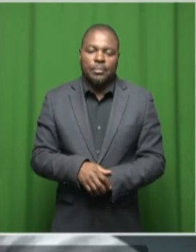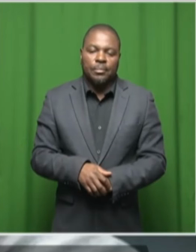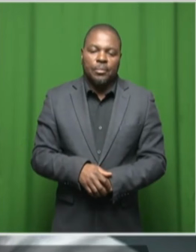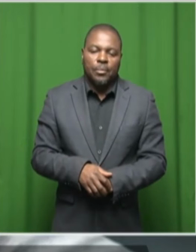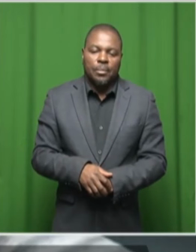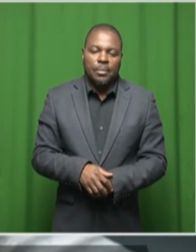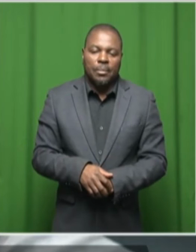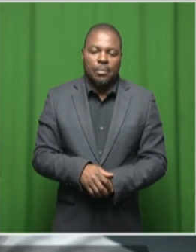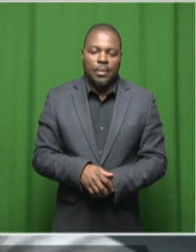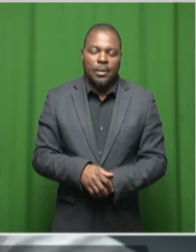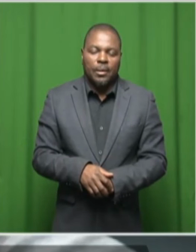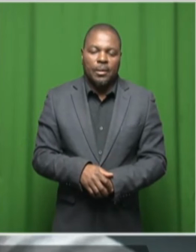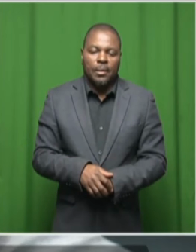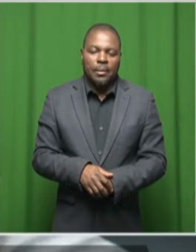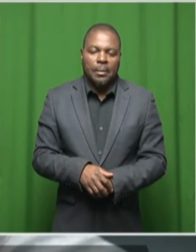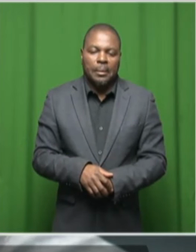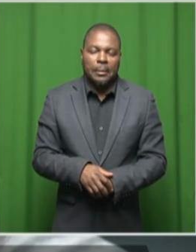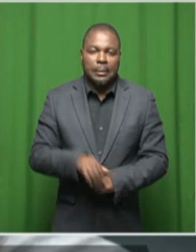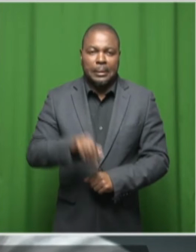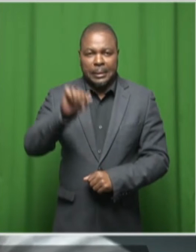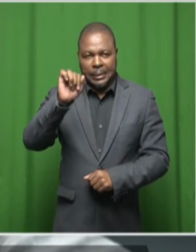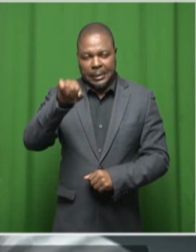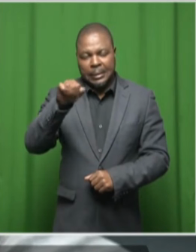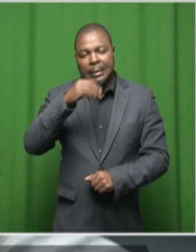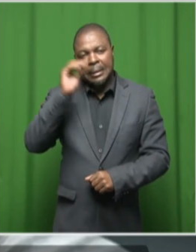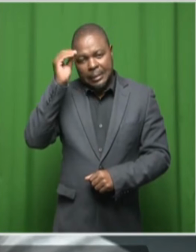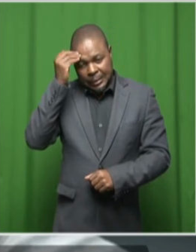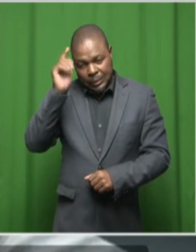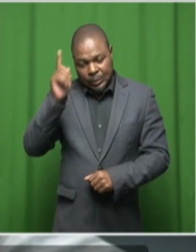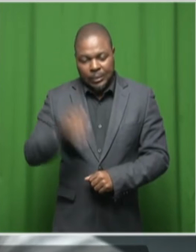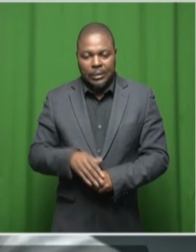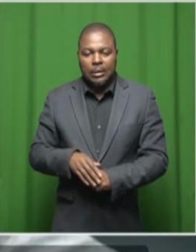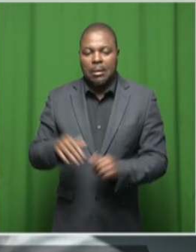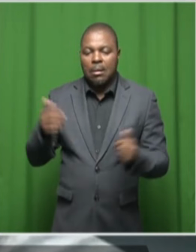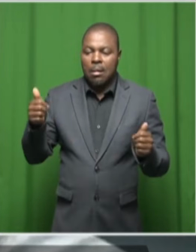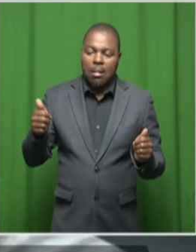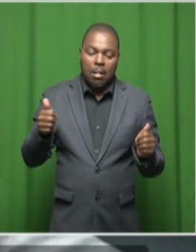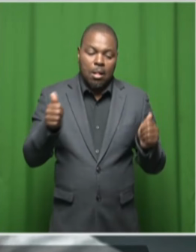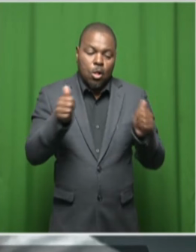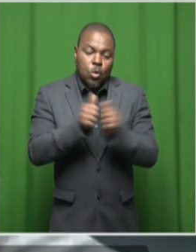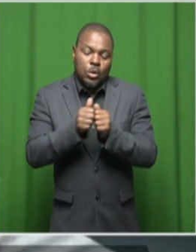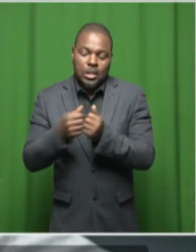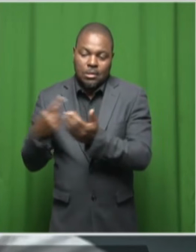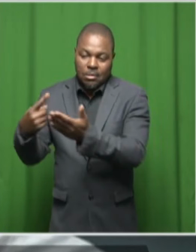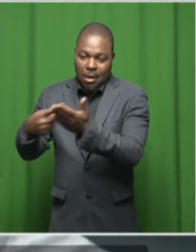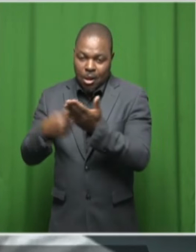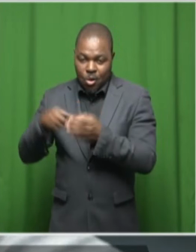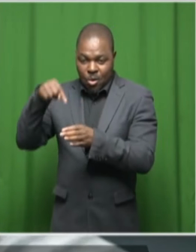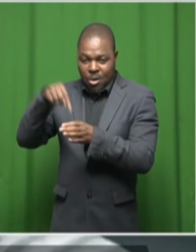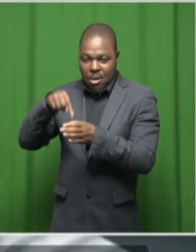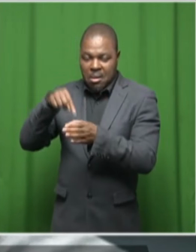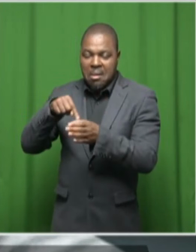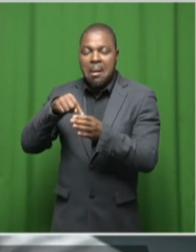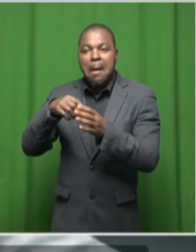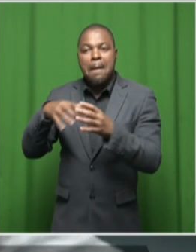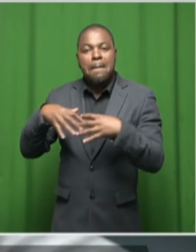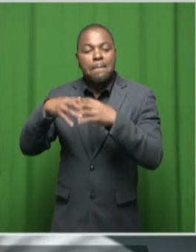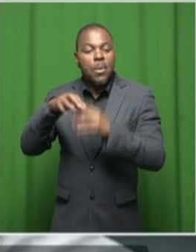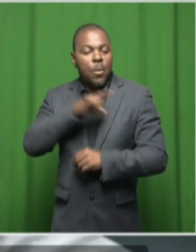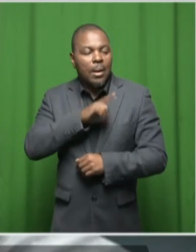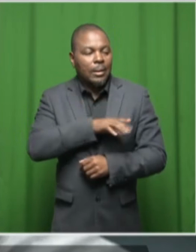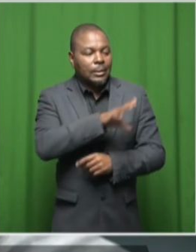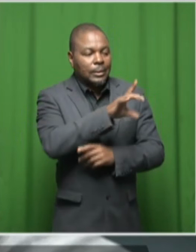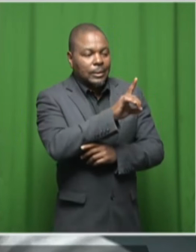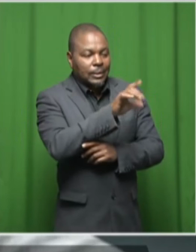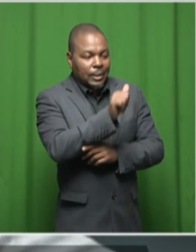Yeah, I mean, I think what's interesting is that this coalition dialogue came about because the DA was